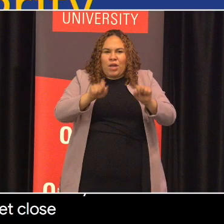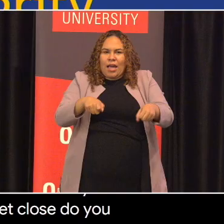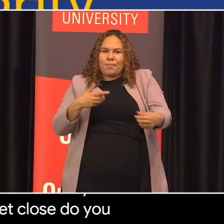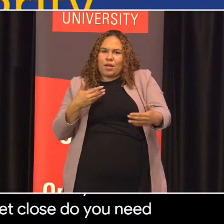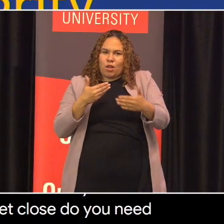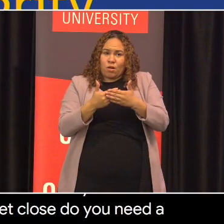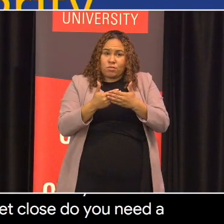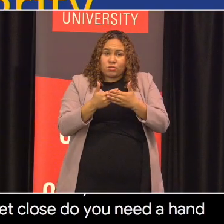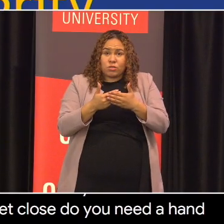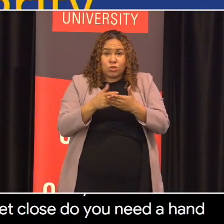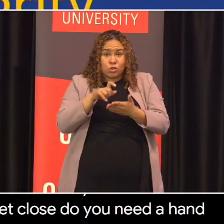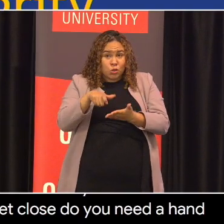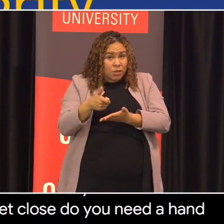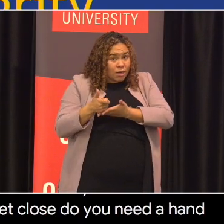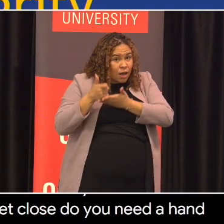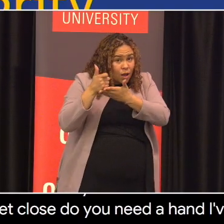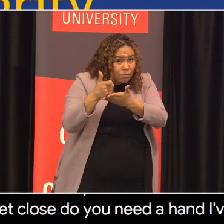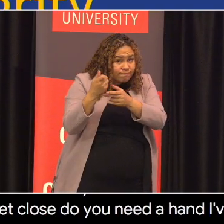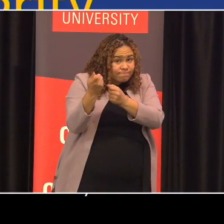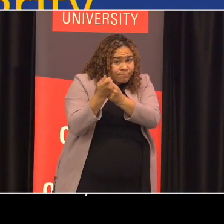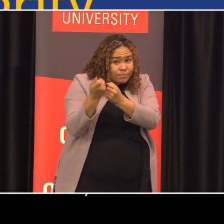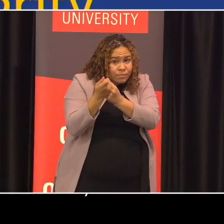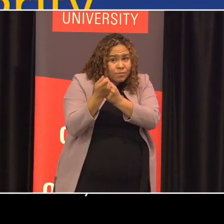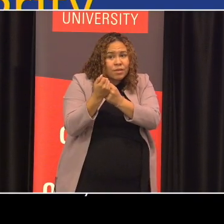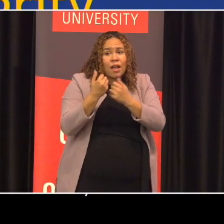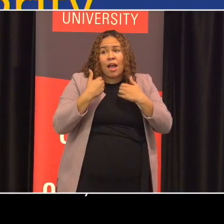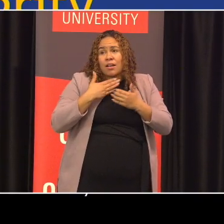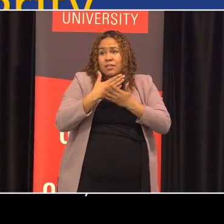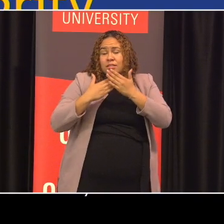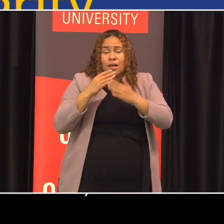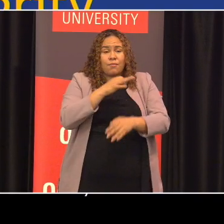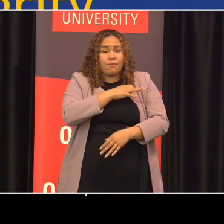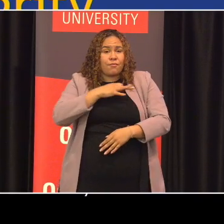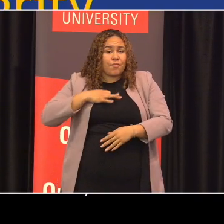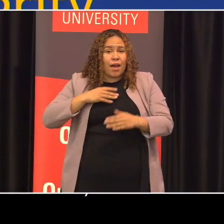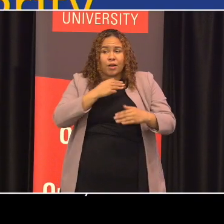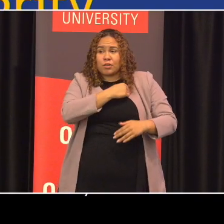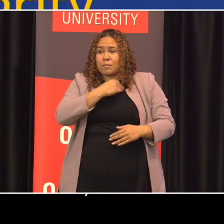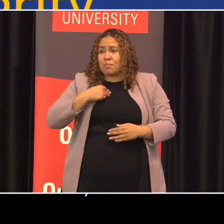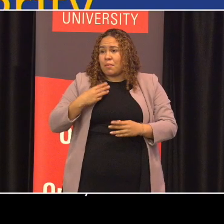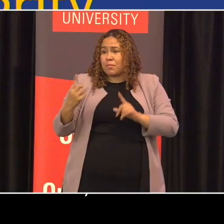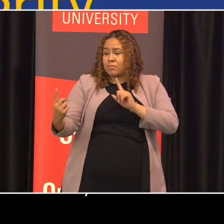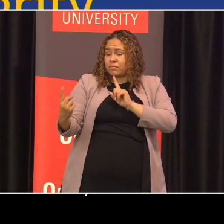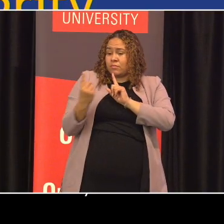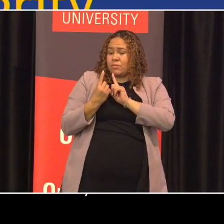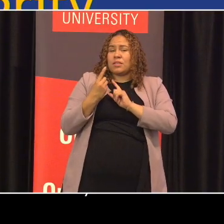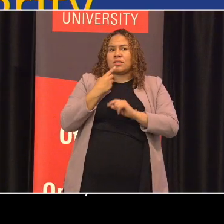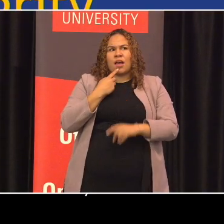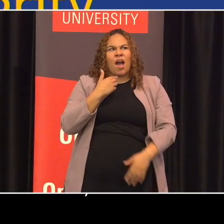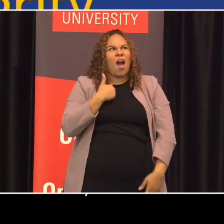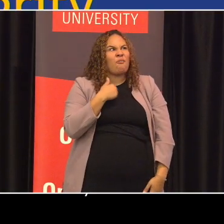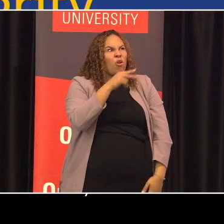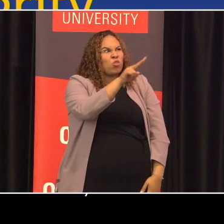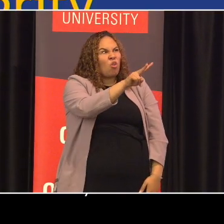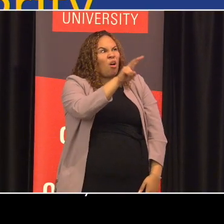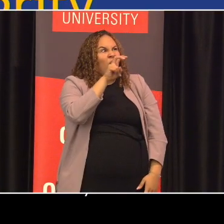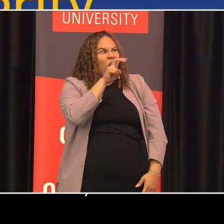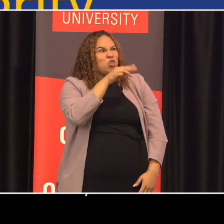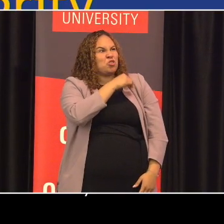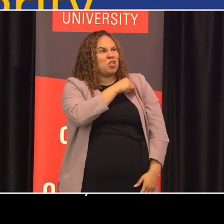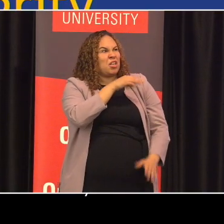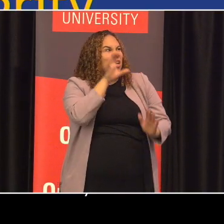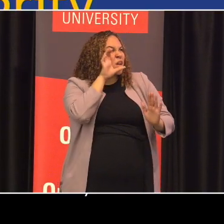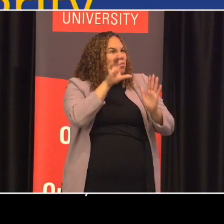Do you need a hand? I've had some faculty members come to me and say, like, I have 200 images in the bank